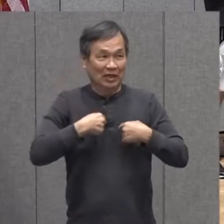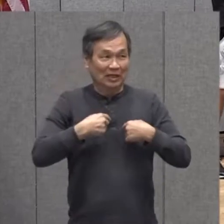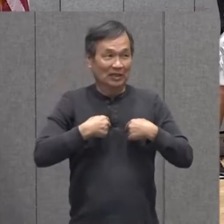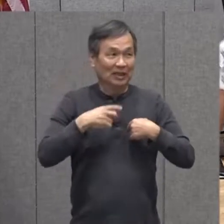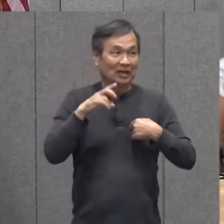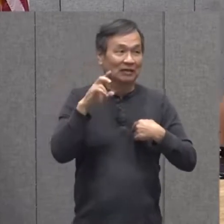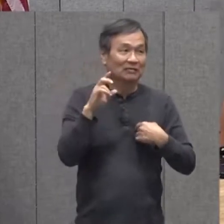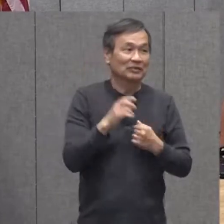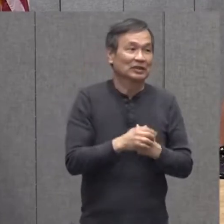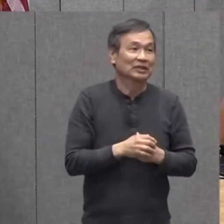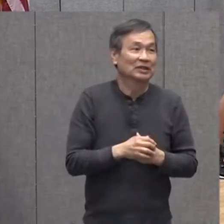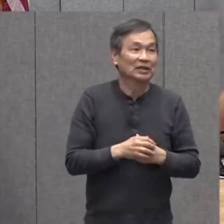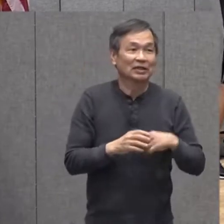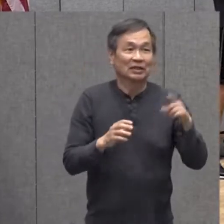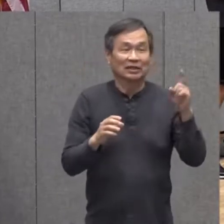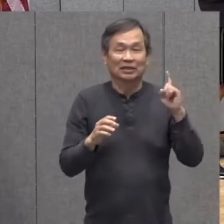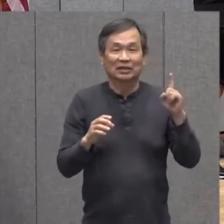Dunham.